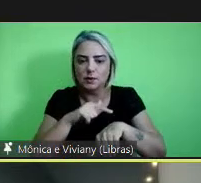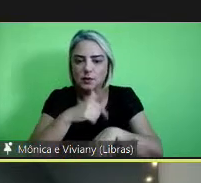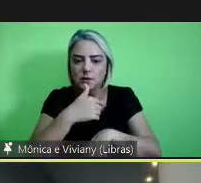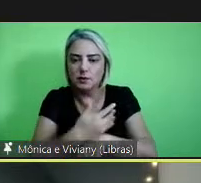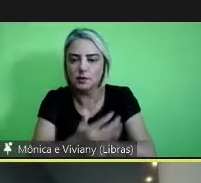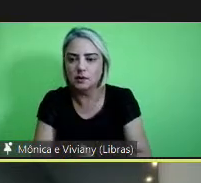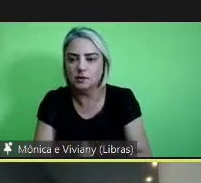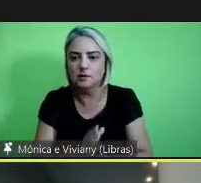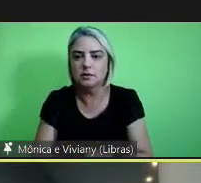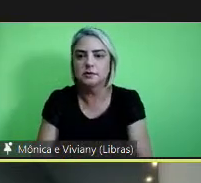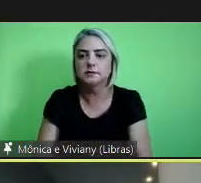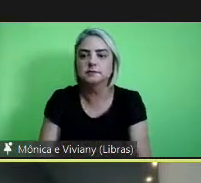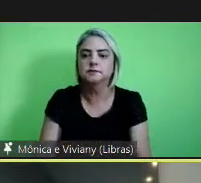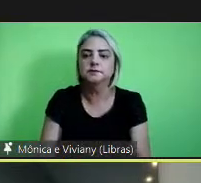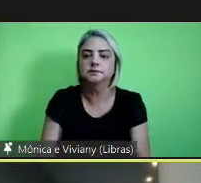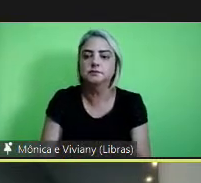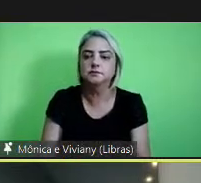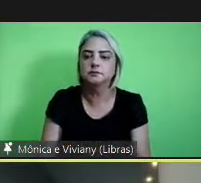limit.